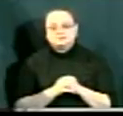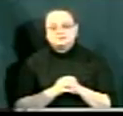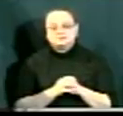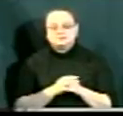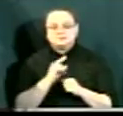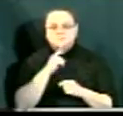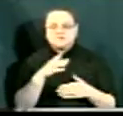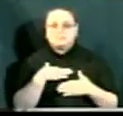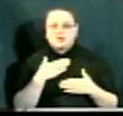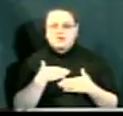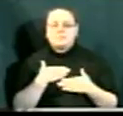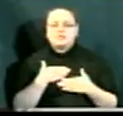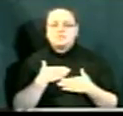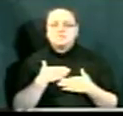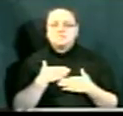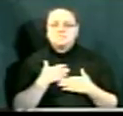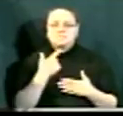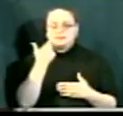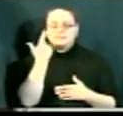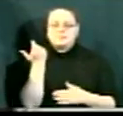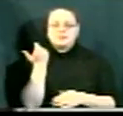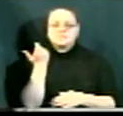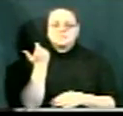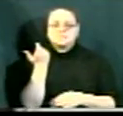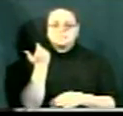very happy because we